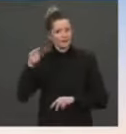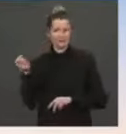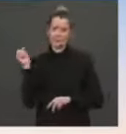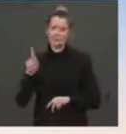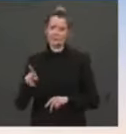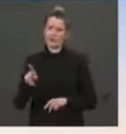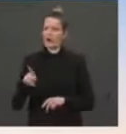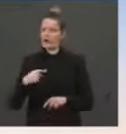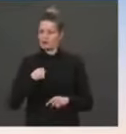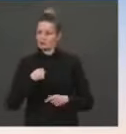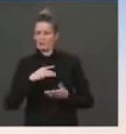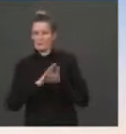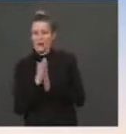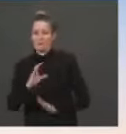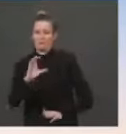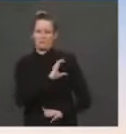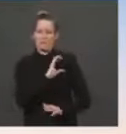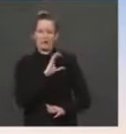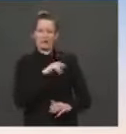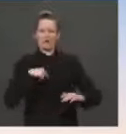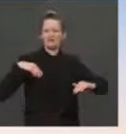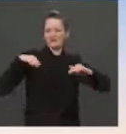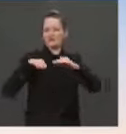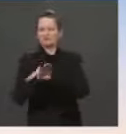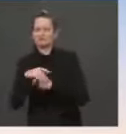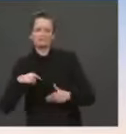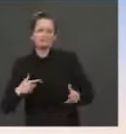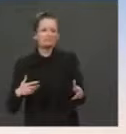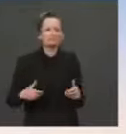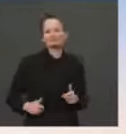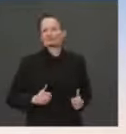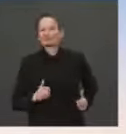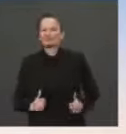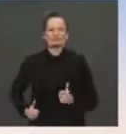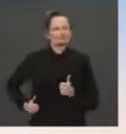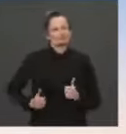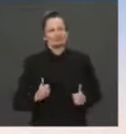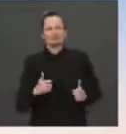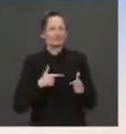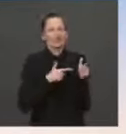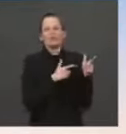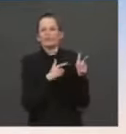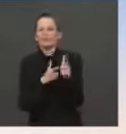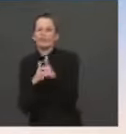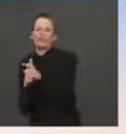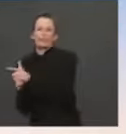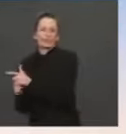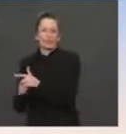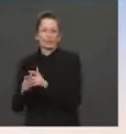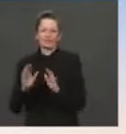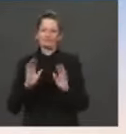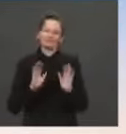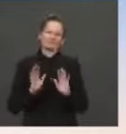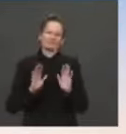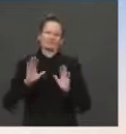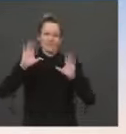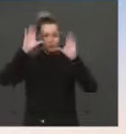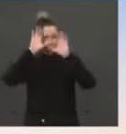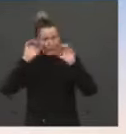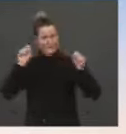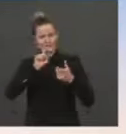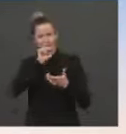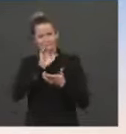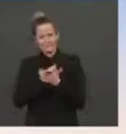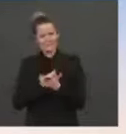instead of allowing law enforcement to do its job. And the president believes in condemning hatred, division, and violence. That's exactly what was done in